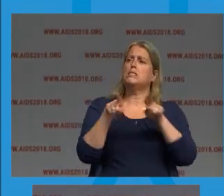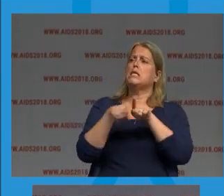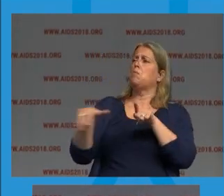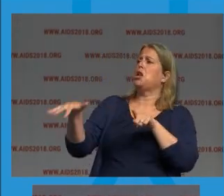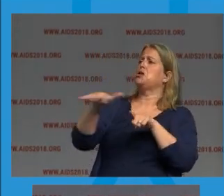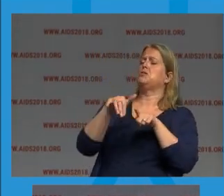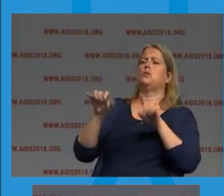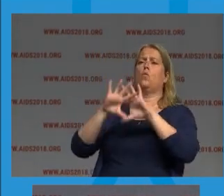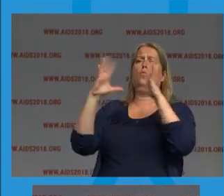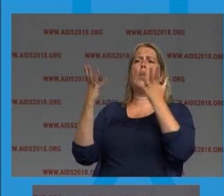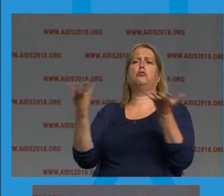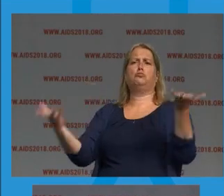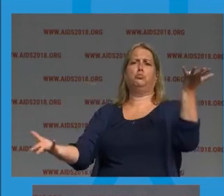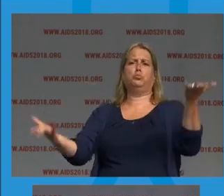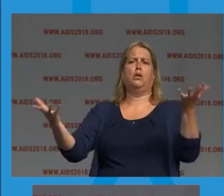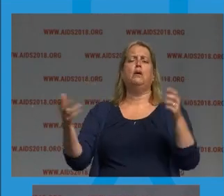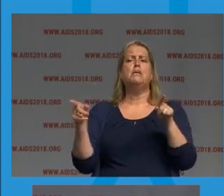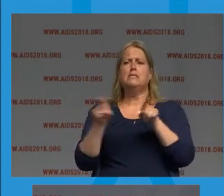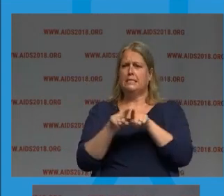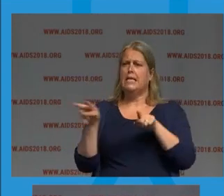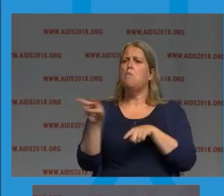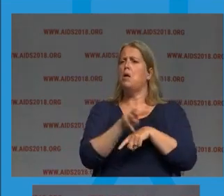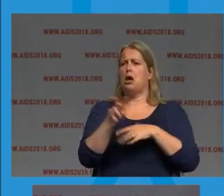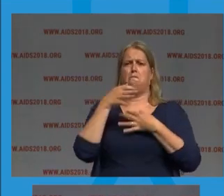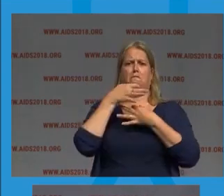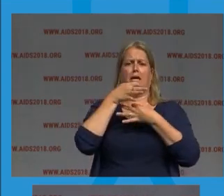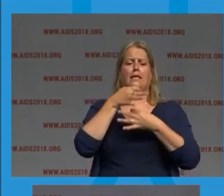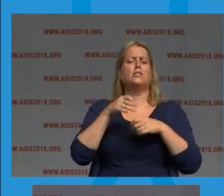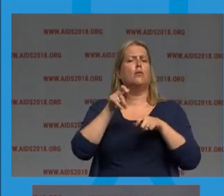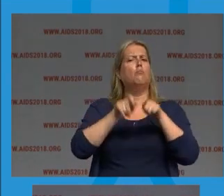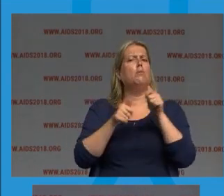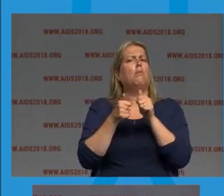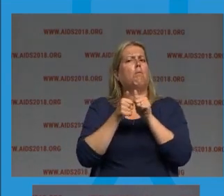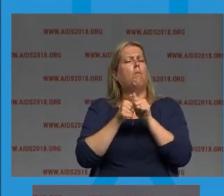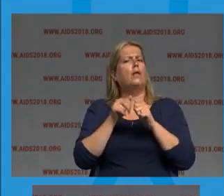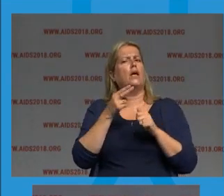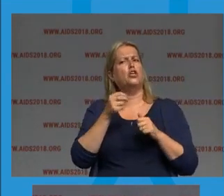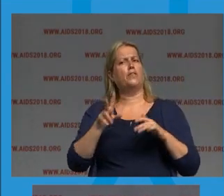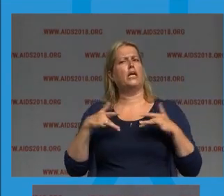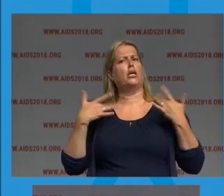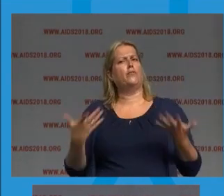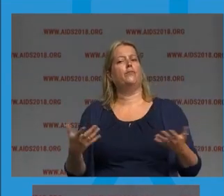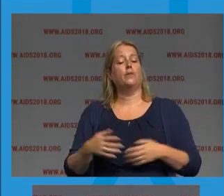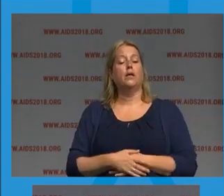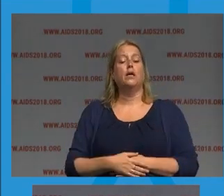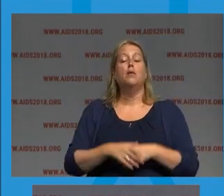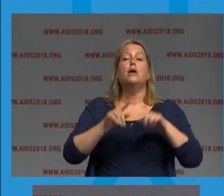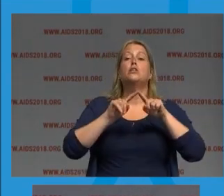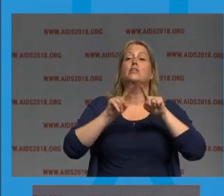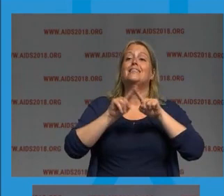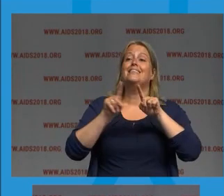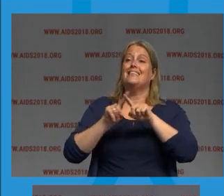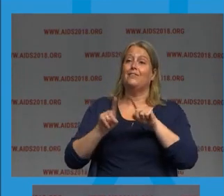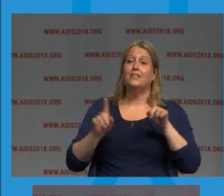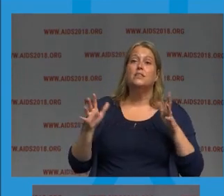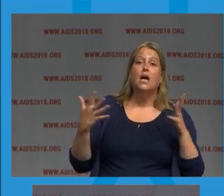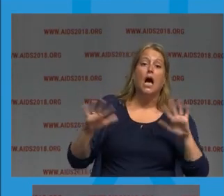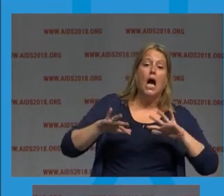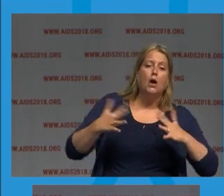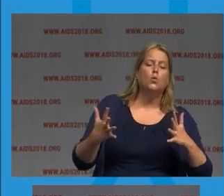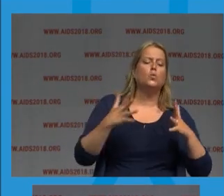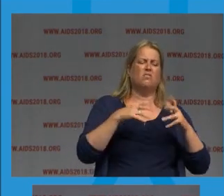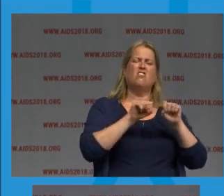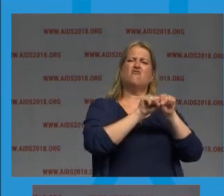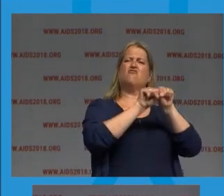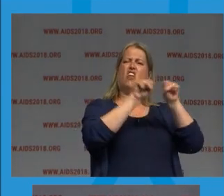and parental related risks to other people living with HIV. But that this differential burden is really driven by these structural realities,